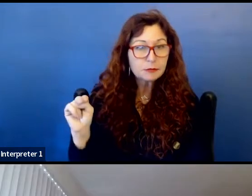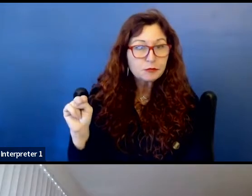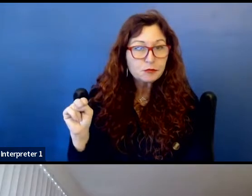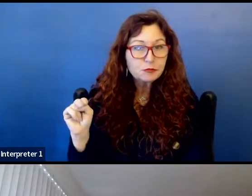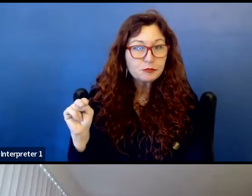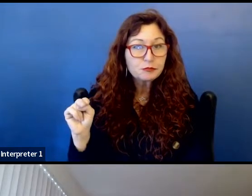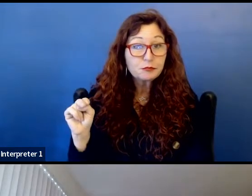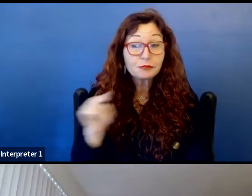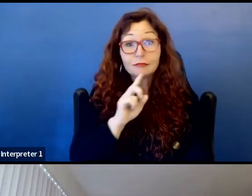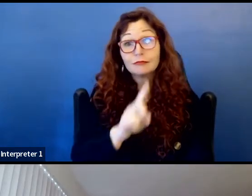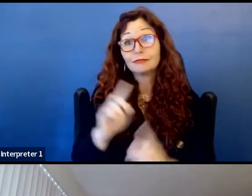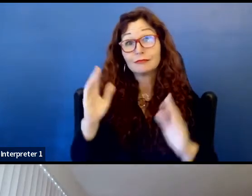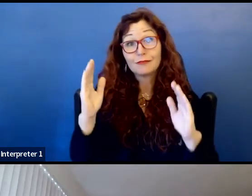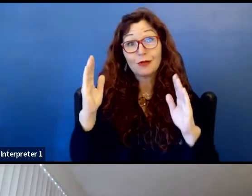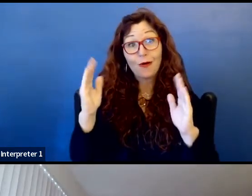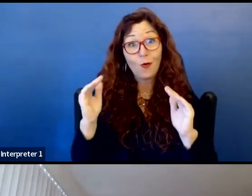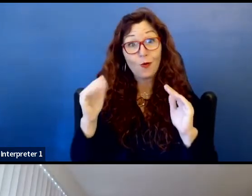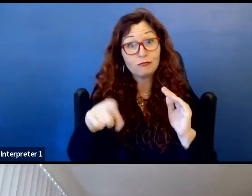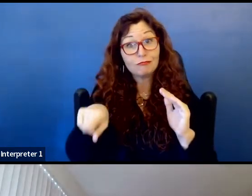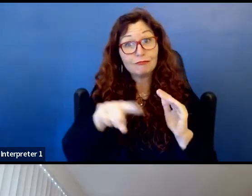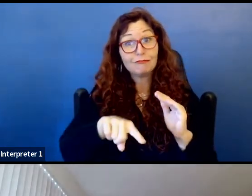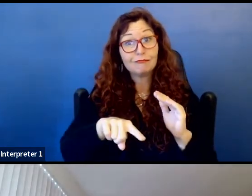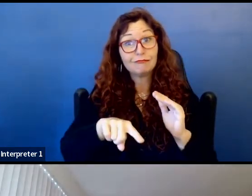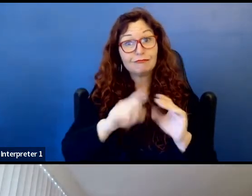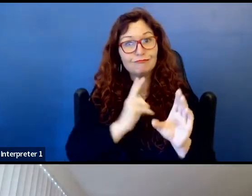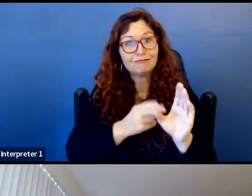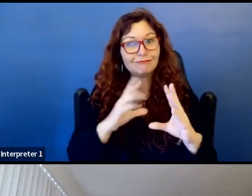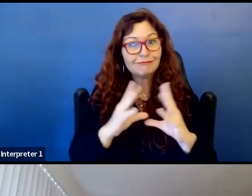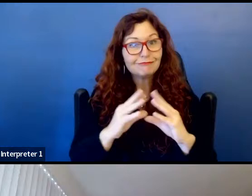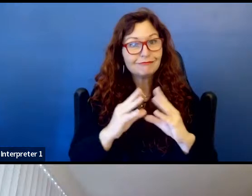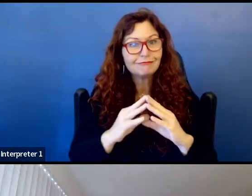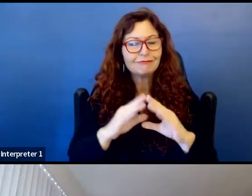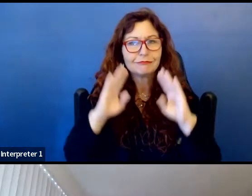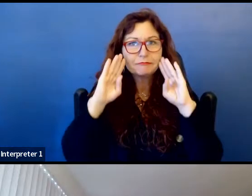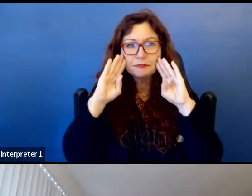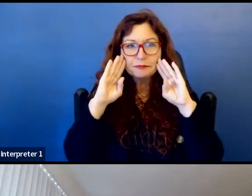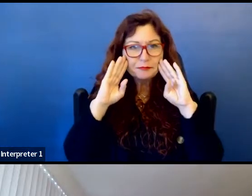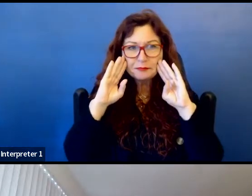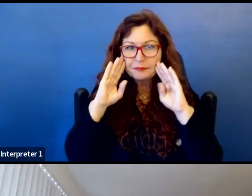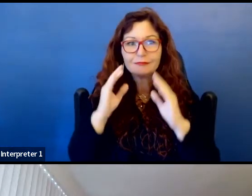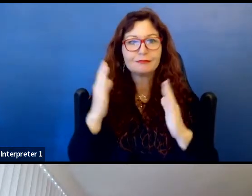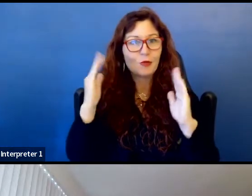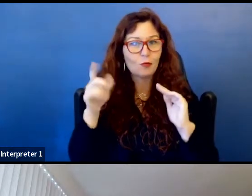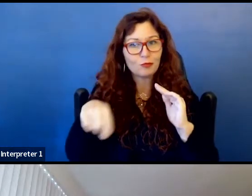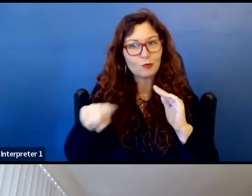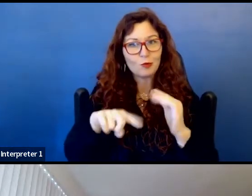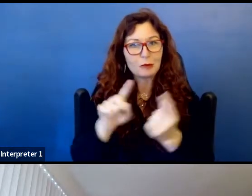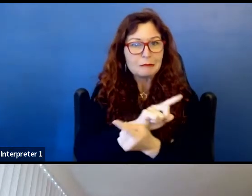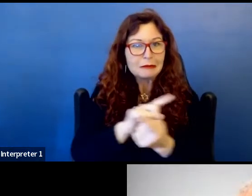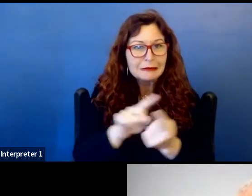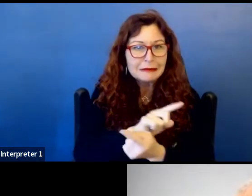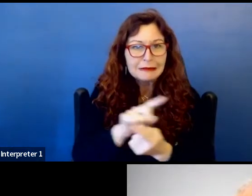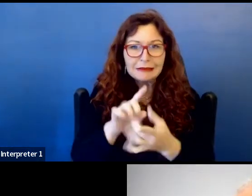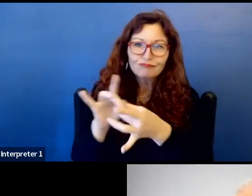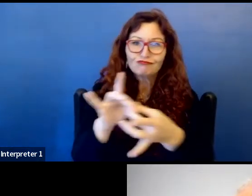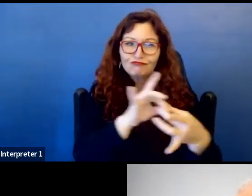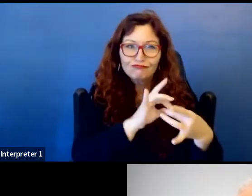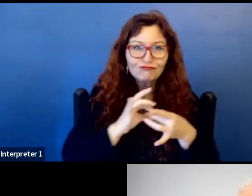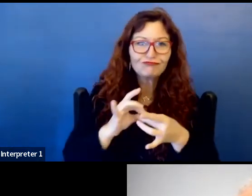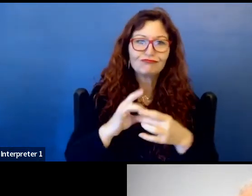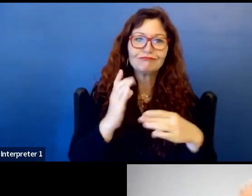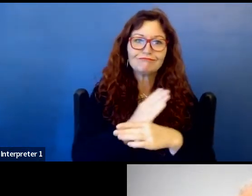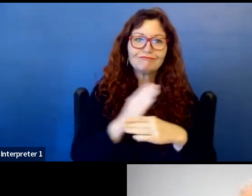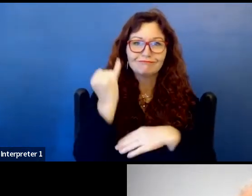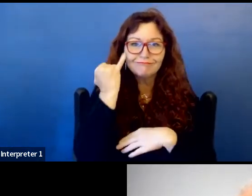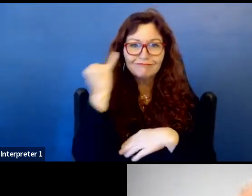all of you can talk to each other um mr simons and i salute the care pledge that your